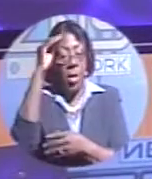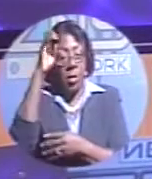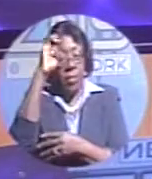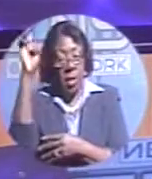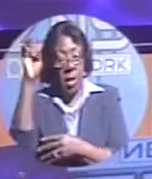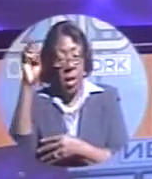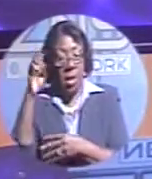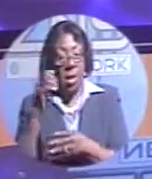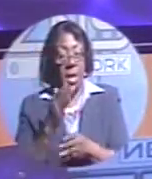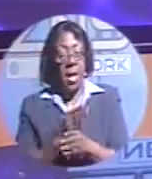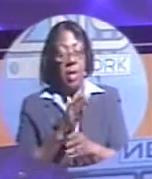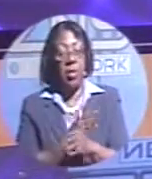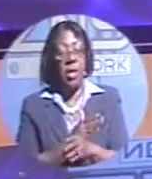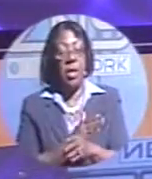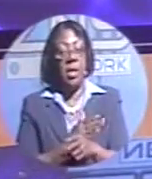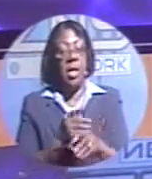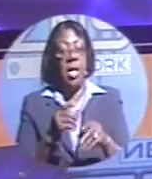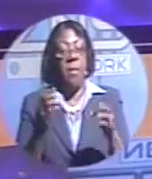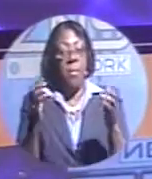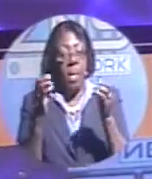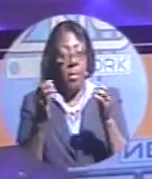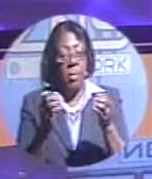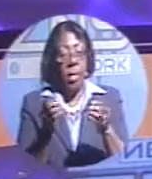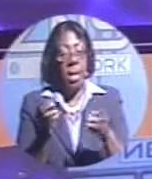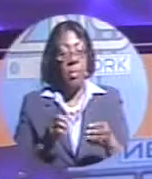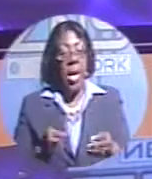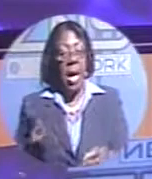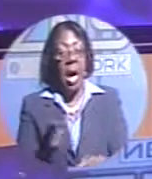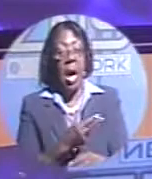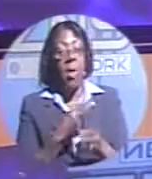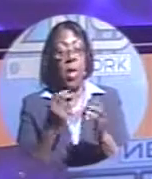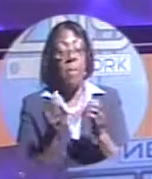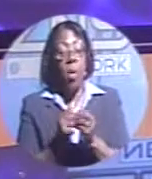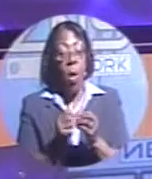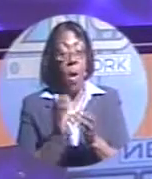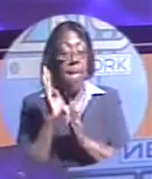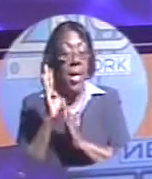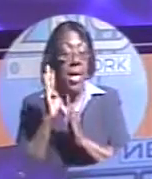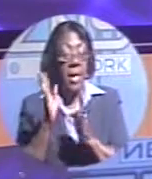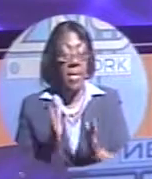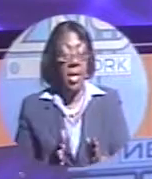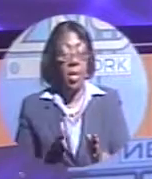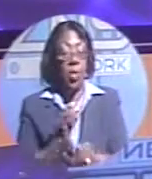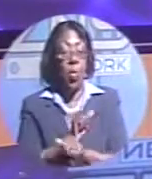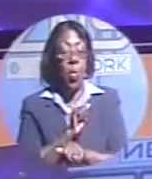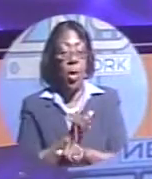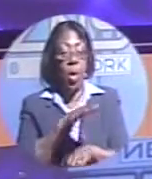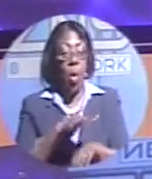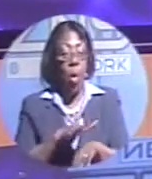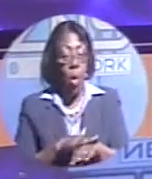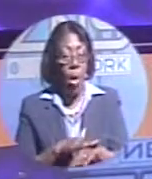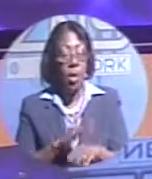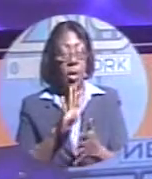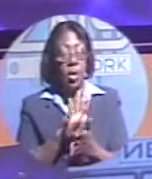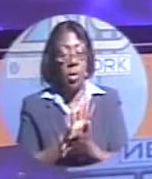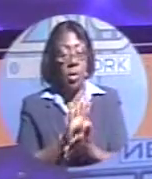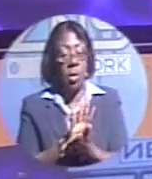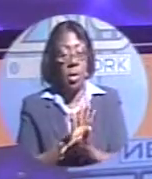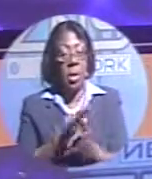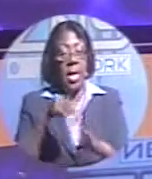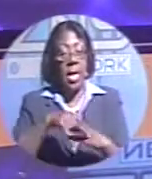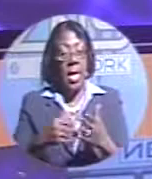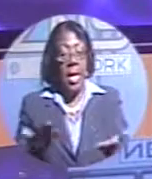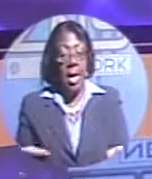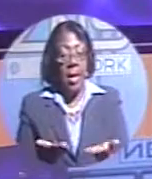Education increased tremendously this year, and in addition to schools in New Providence, repairs to schools in Grand Bahama and the Family